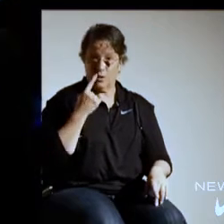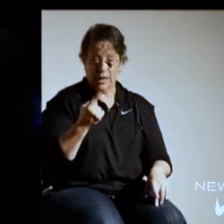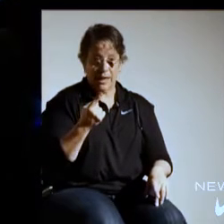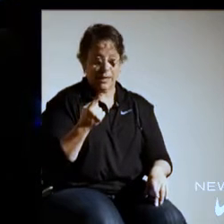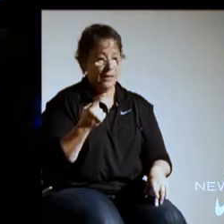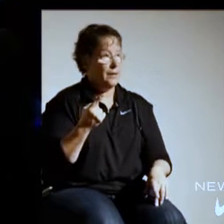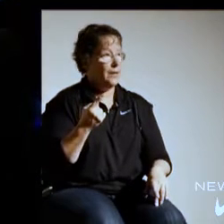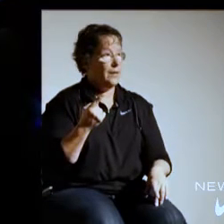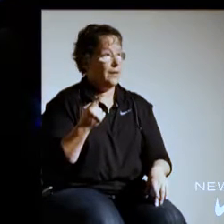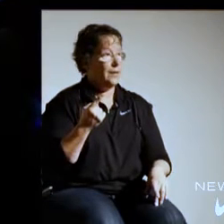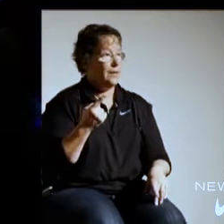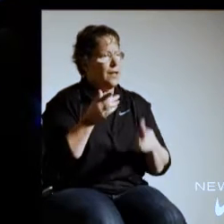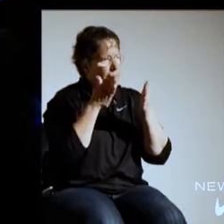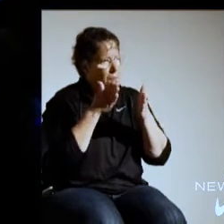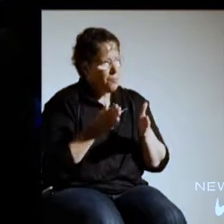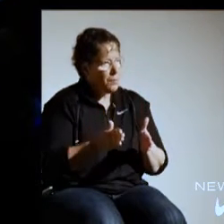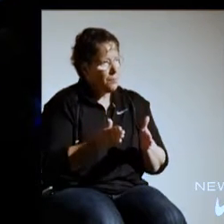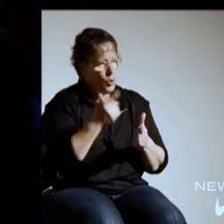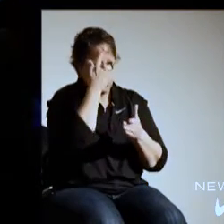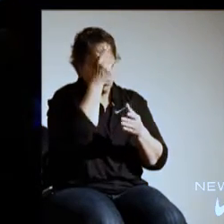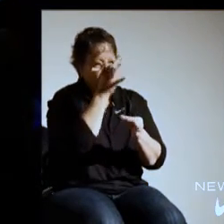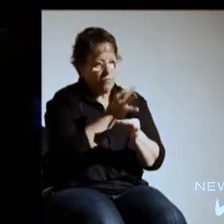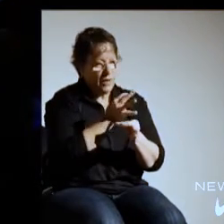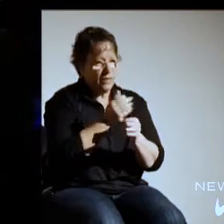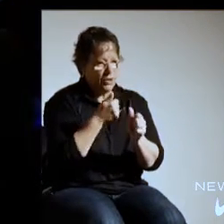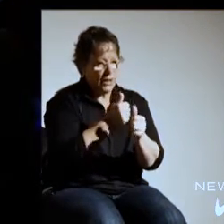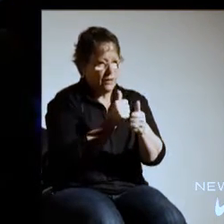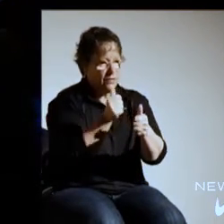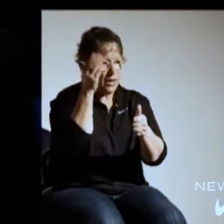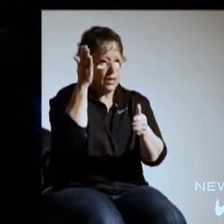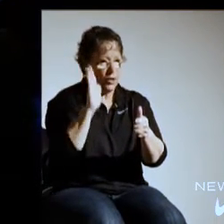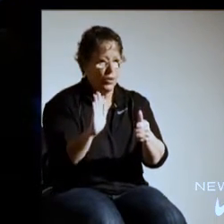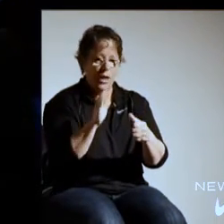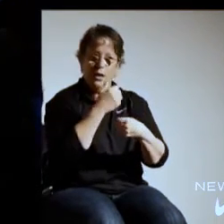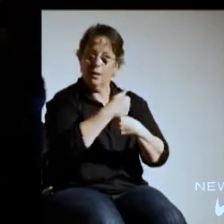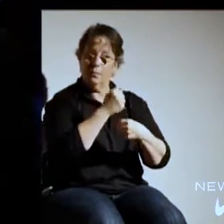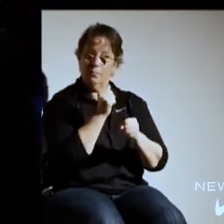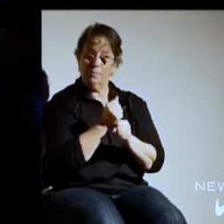Those who faithfully follow God make history.